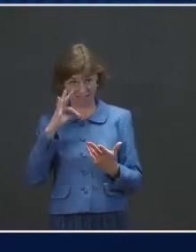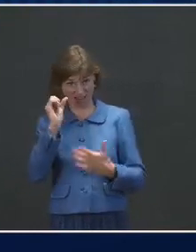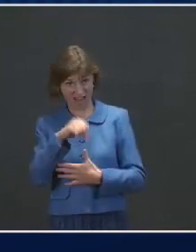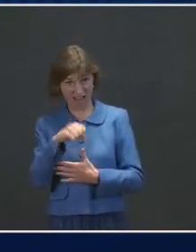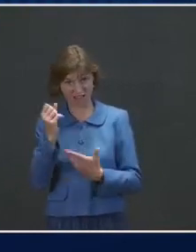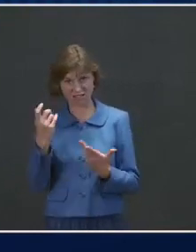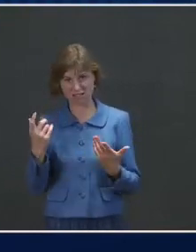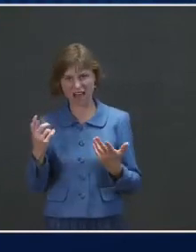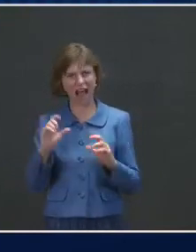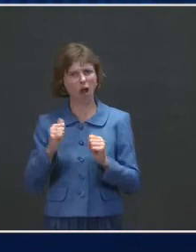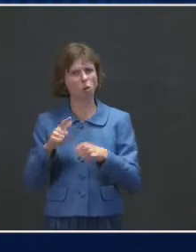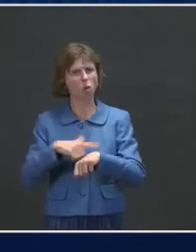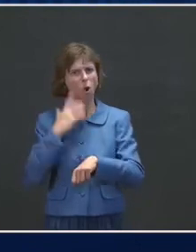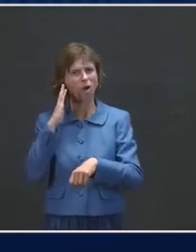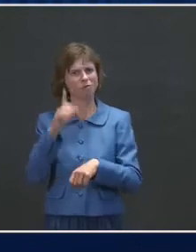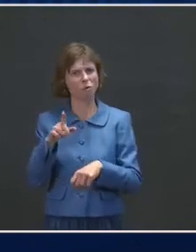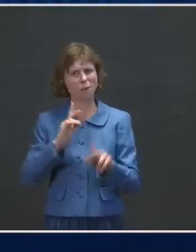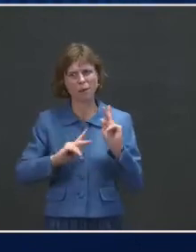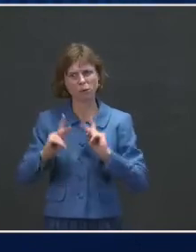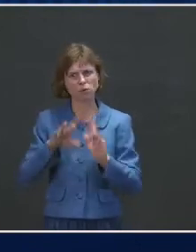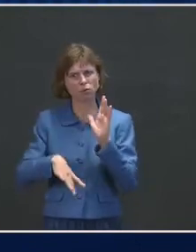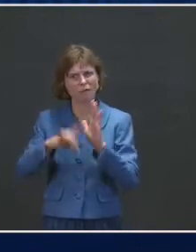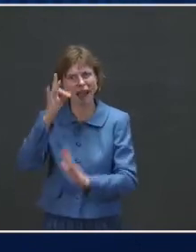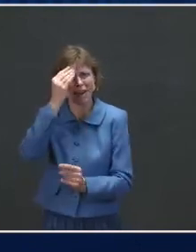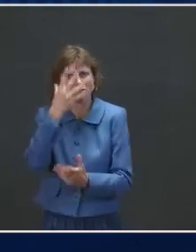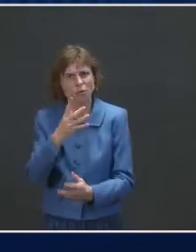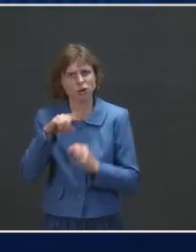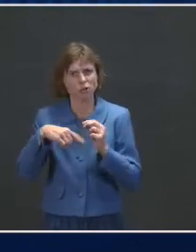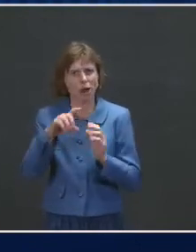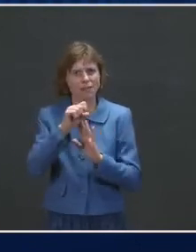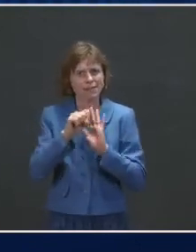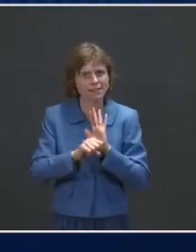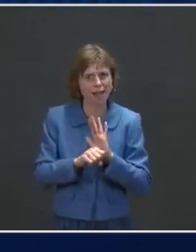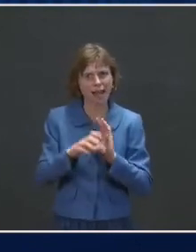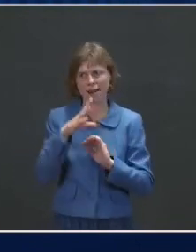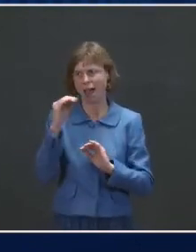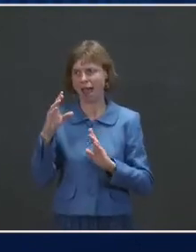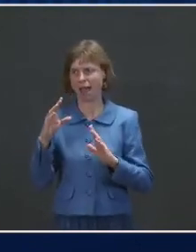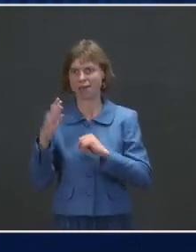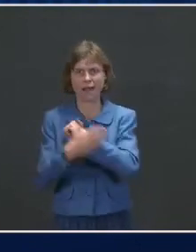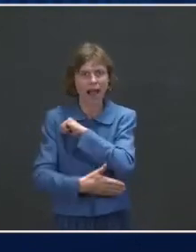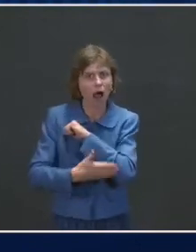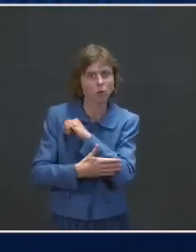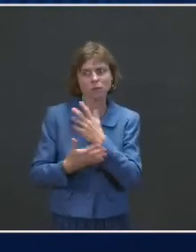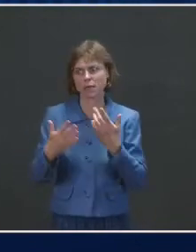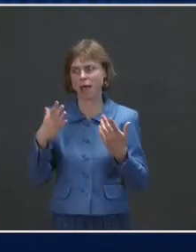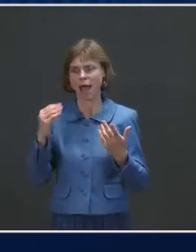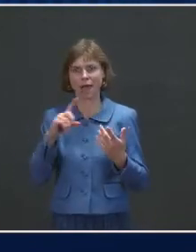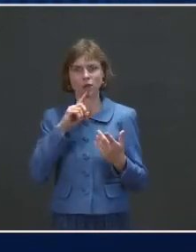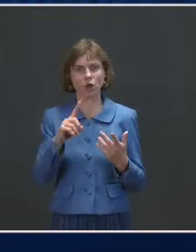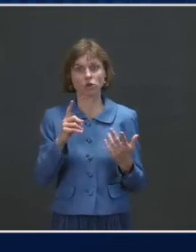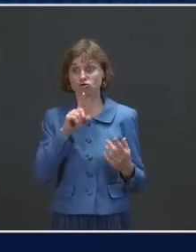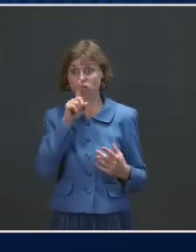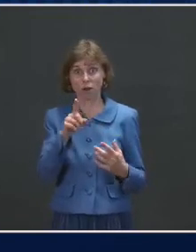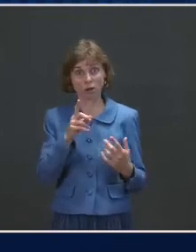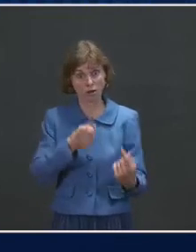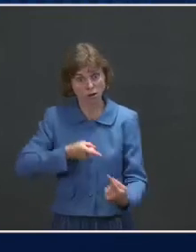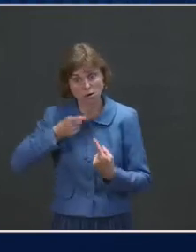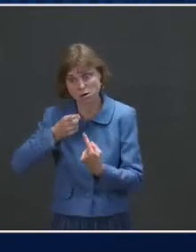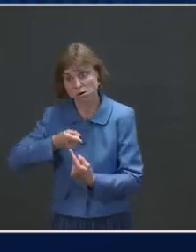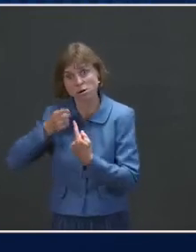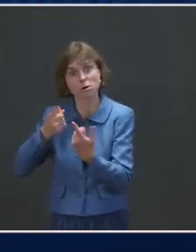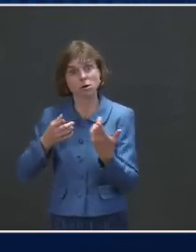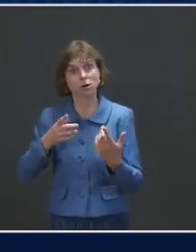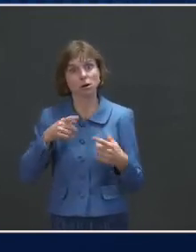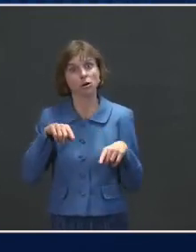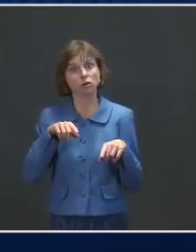find information about their state, their county, and you know, there's so much difficulty in the vaccination